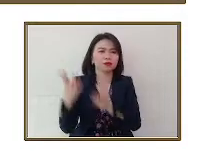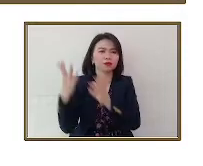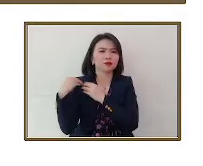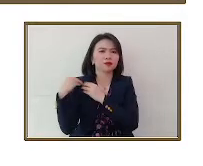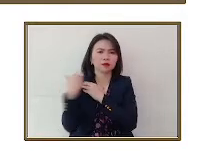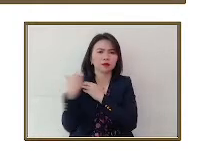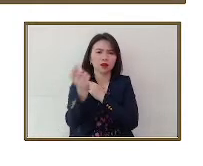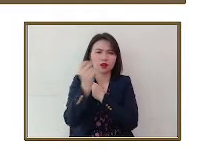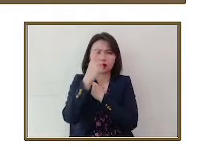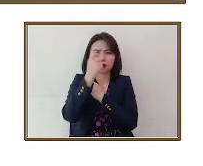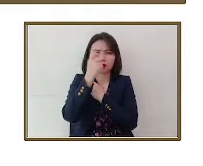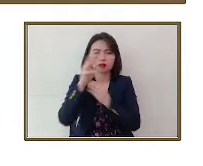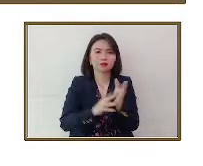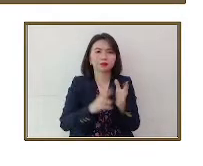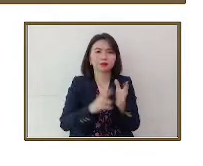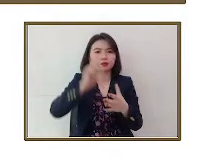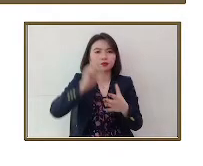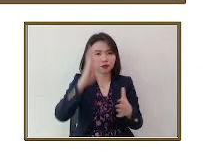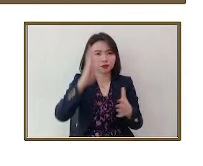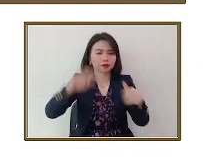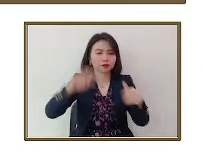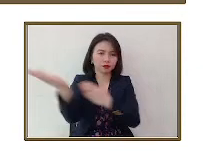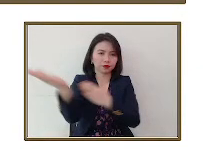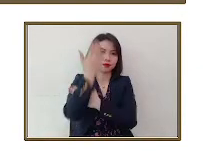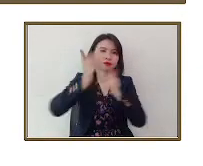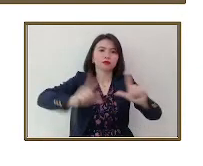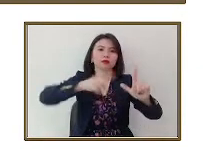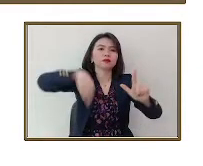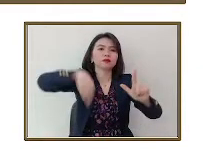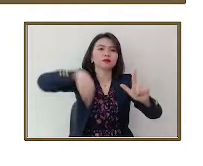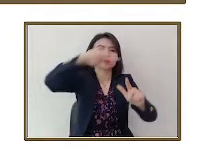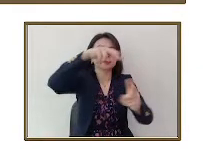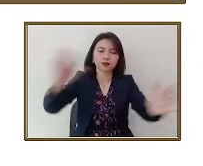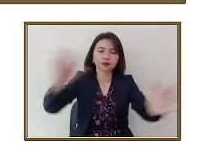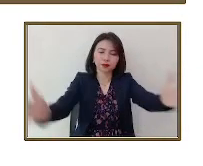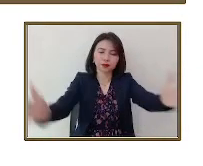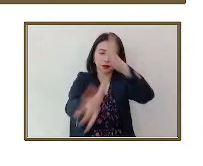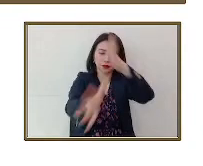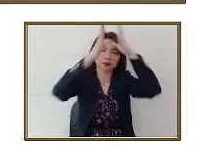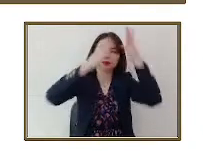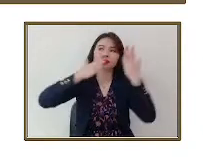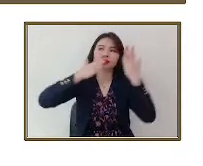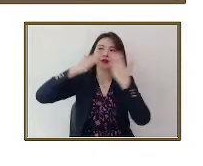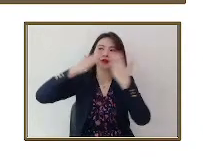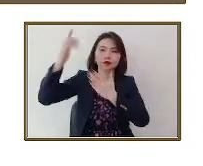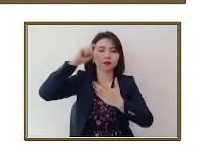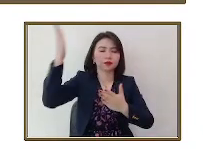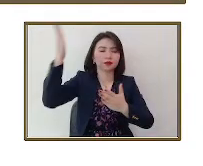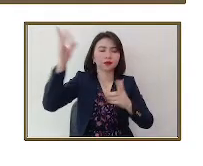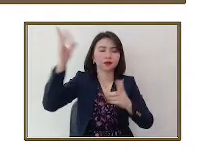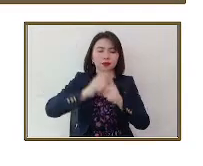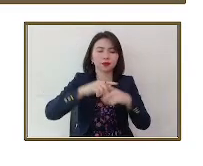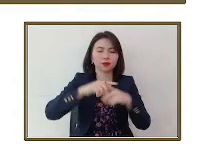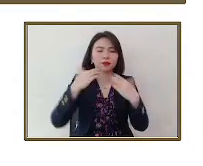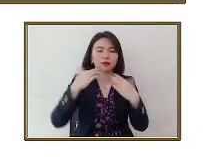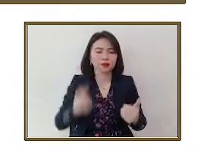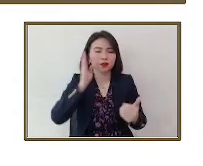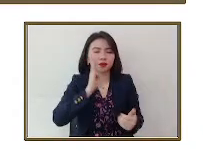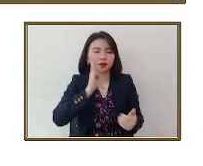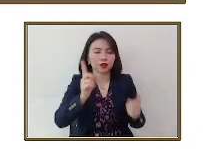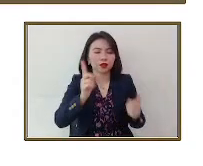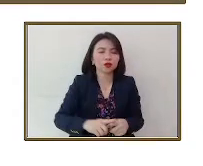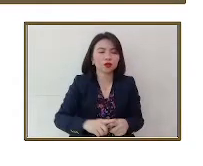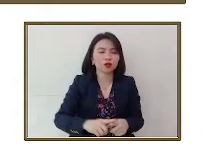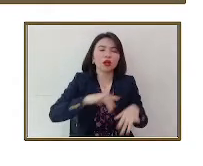morning. Shall we all stand, please? Father, thank you for your words. Now we speak to the hearts of your